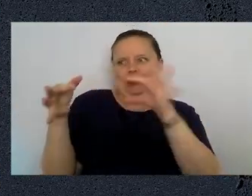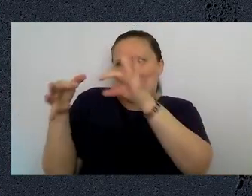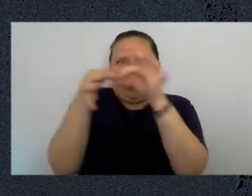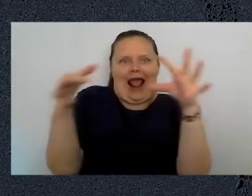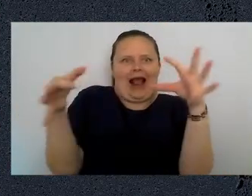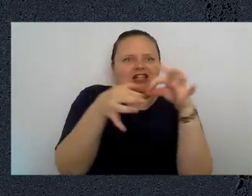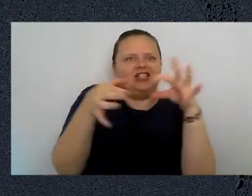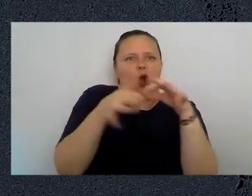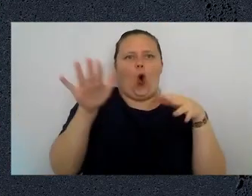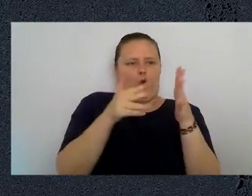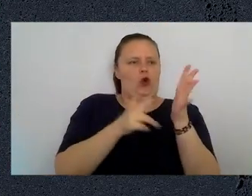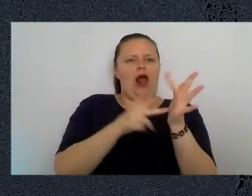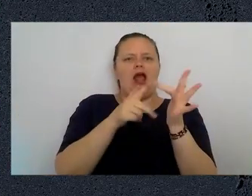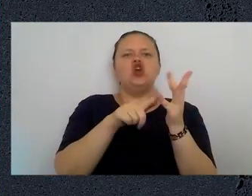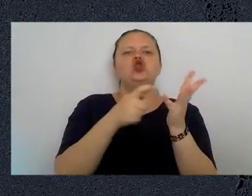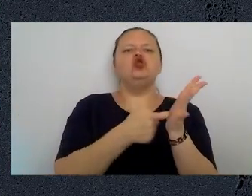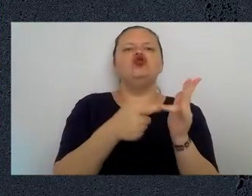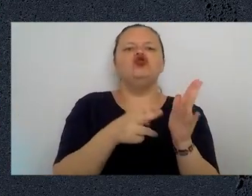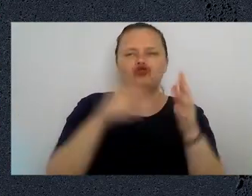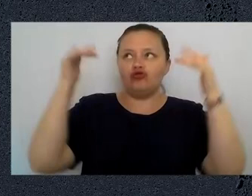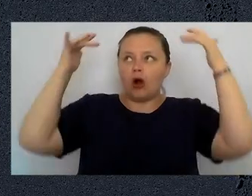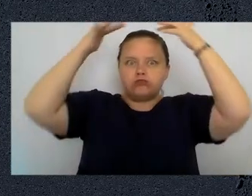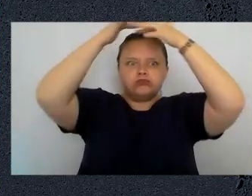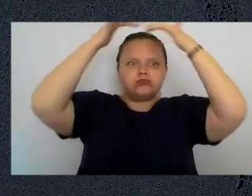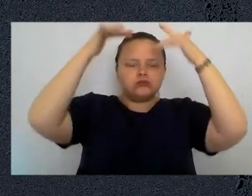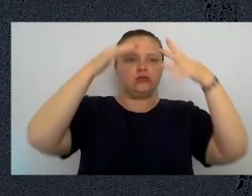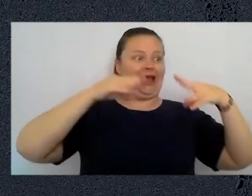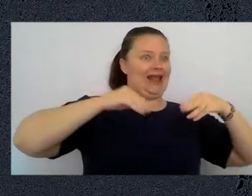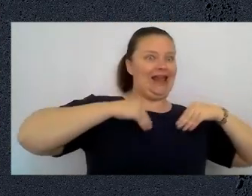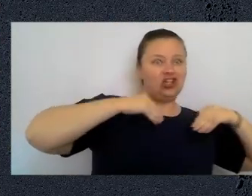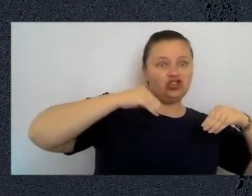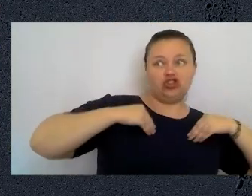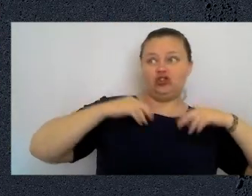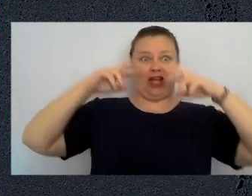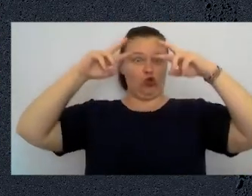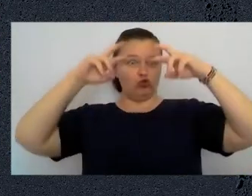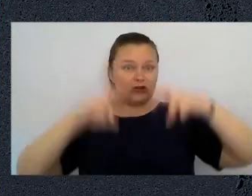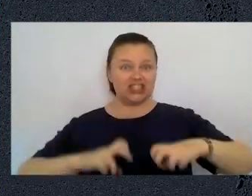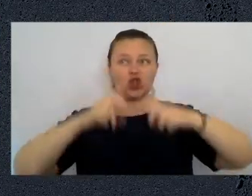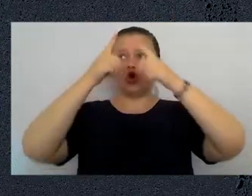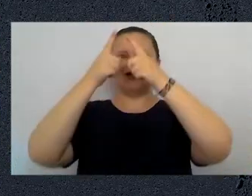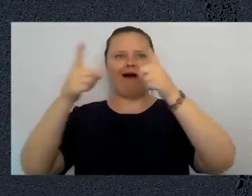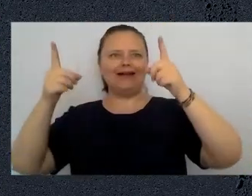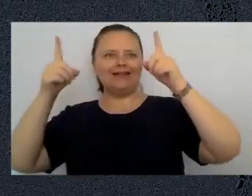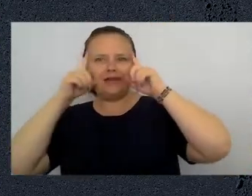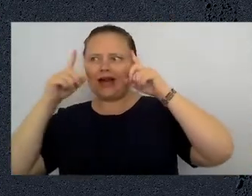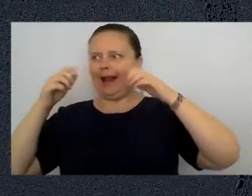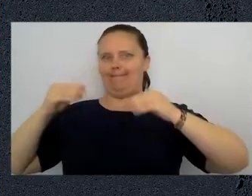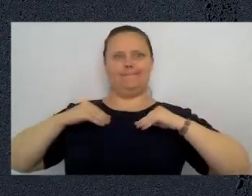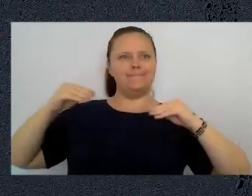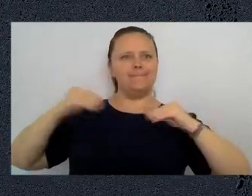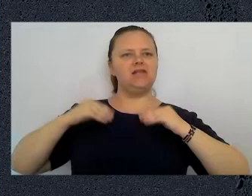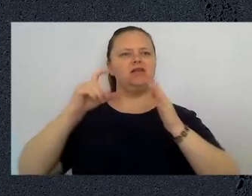to connect all the pathways, the industry, the academia, the research, the business, the diagnostics, the people,